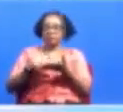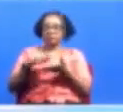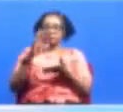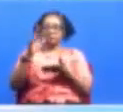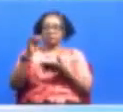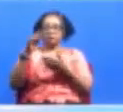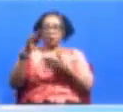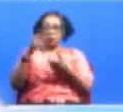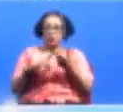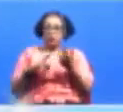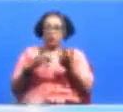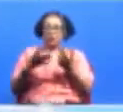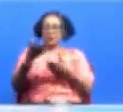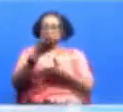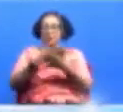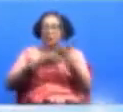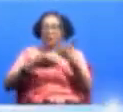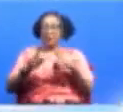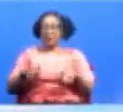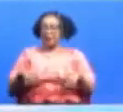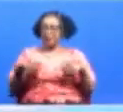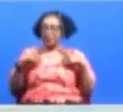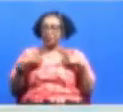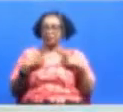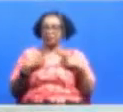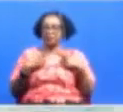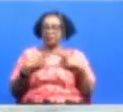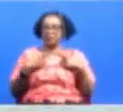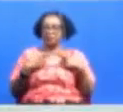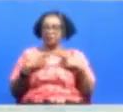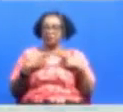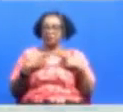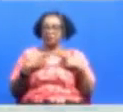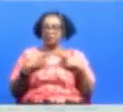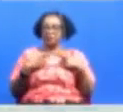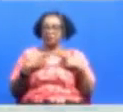what Debe's cycling life looks like.